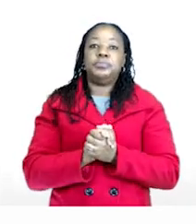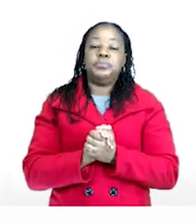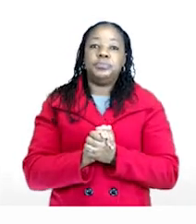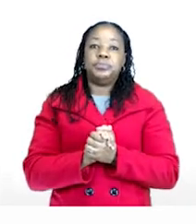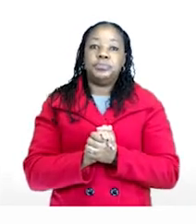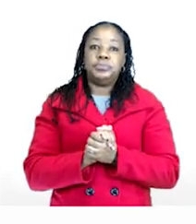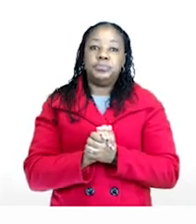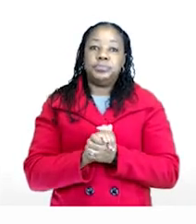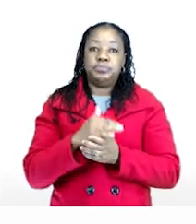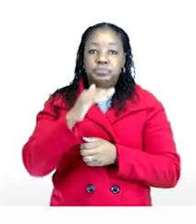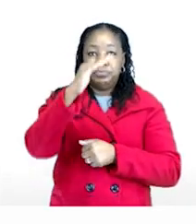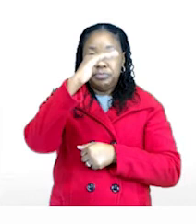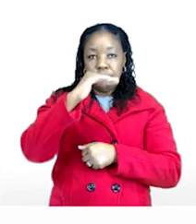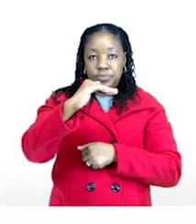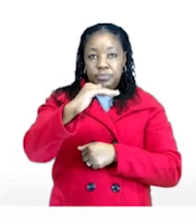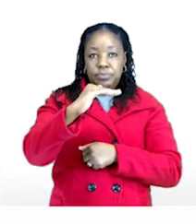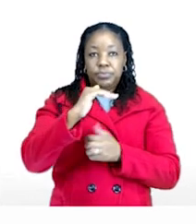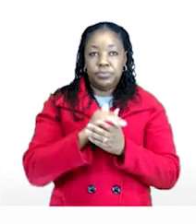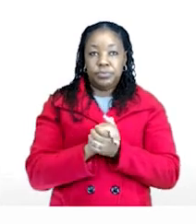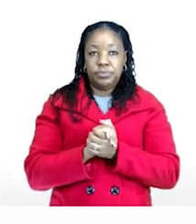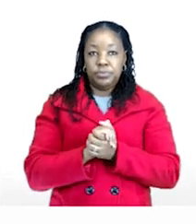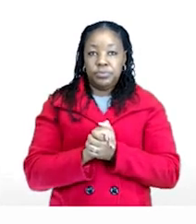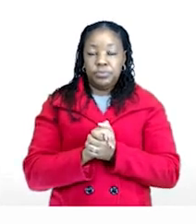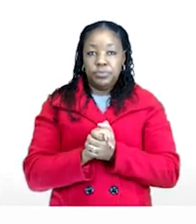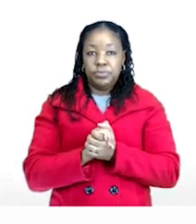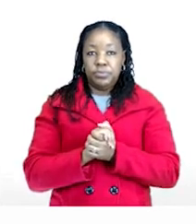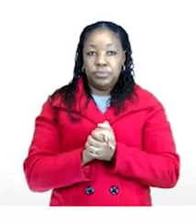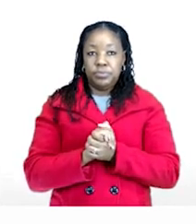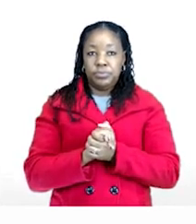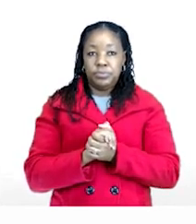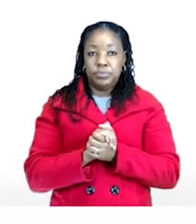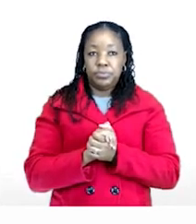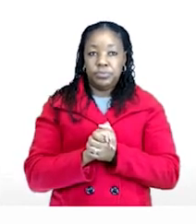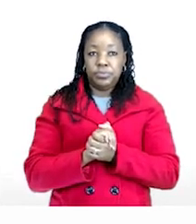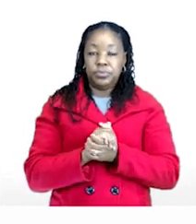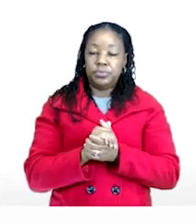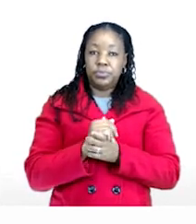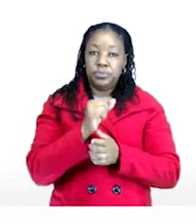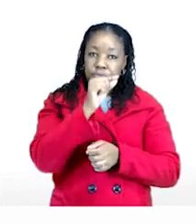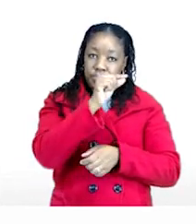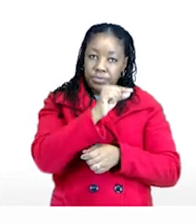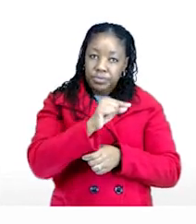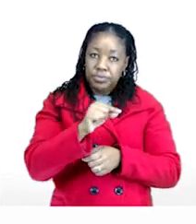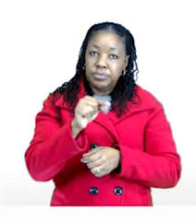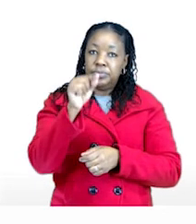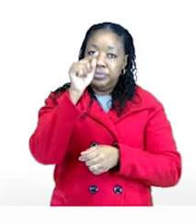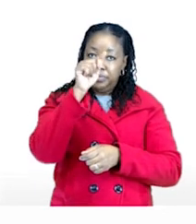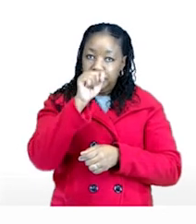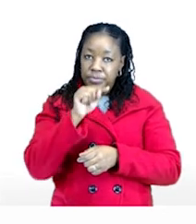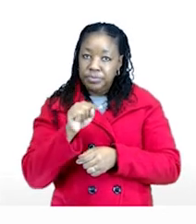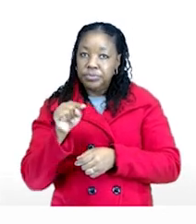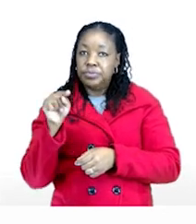at the second row. Now we need to trace the handwriting pattern. There is a